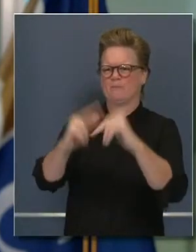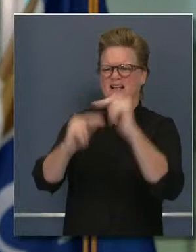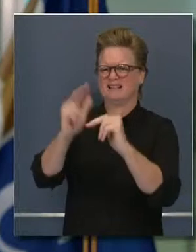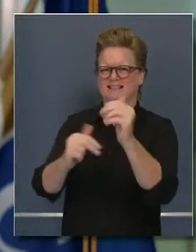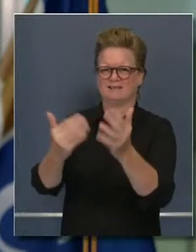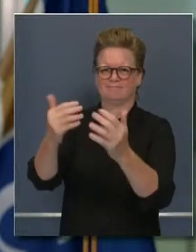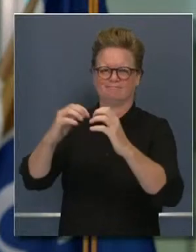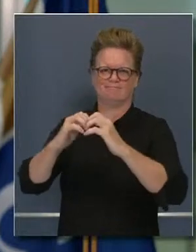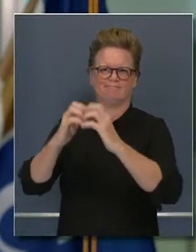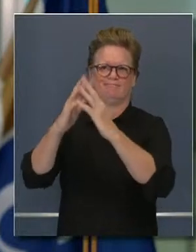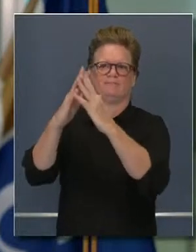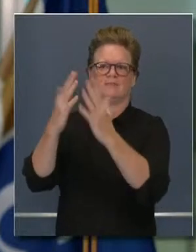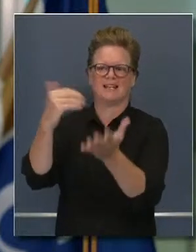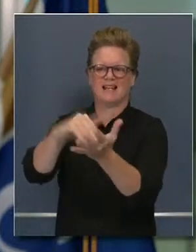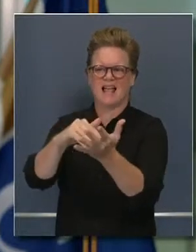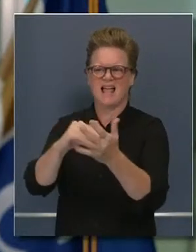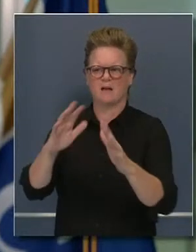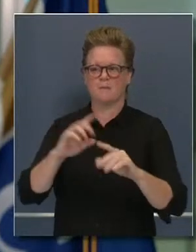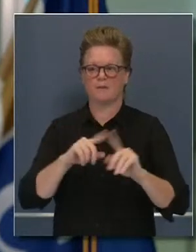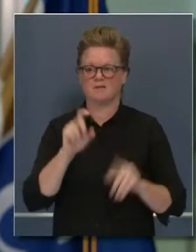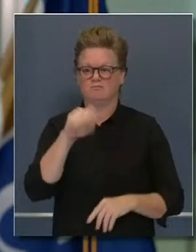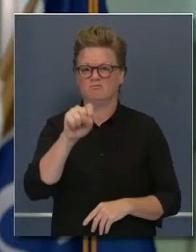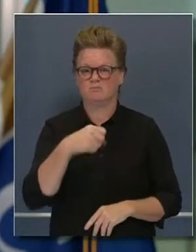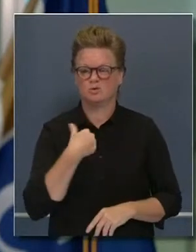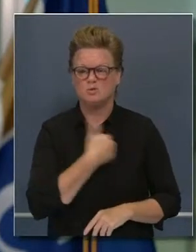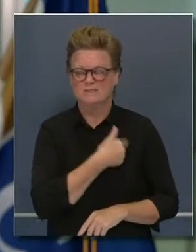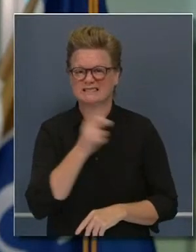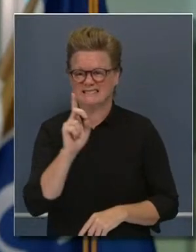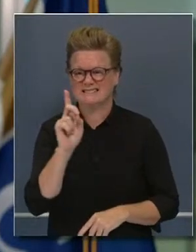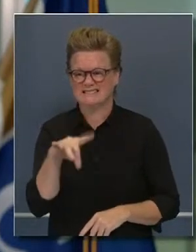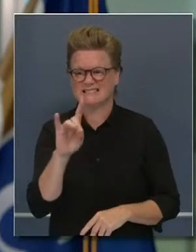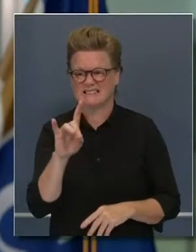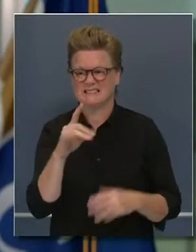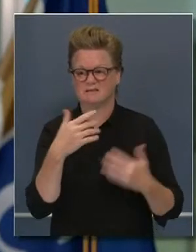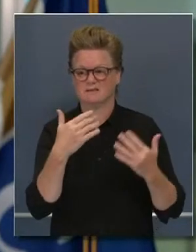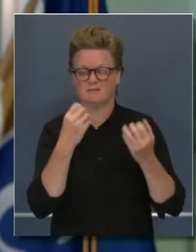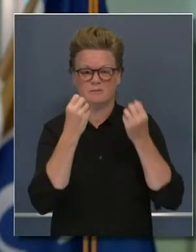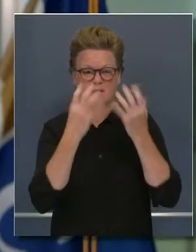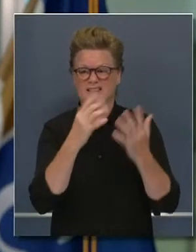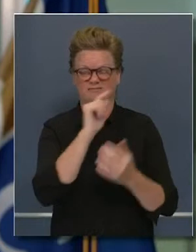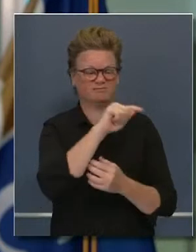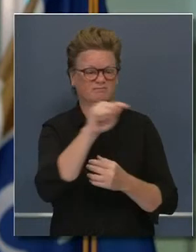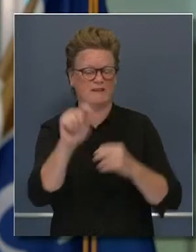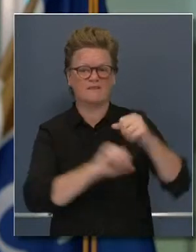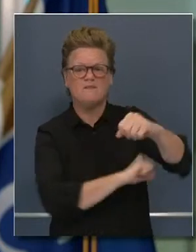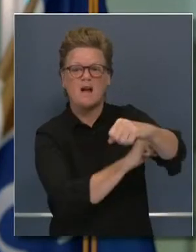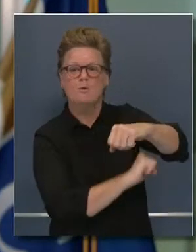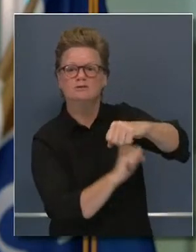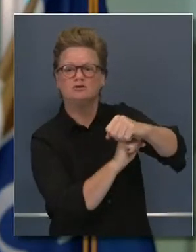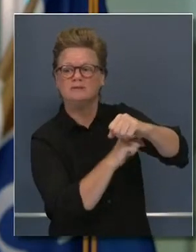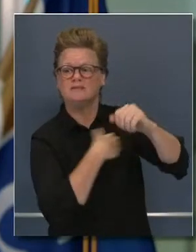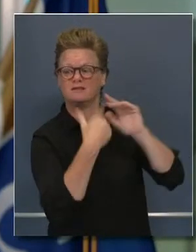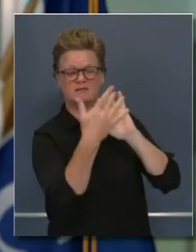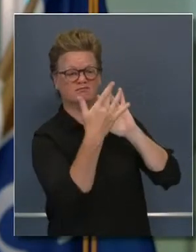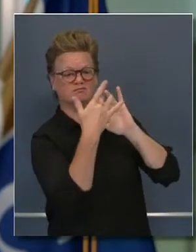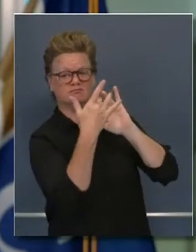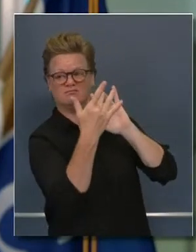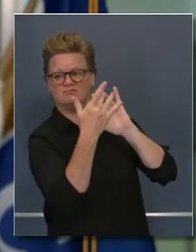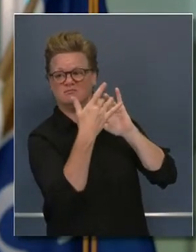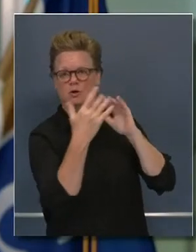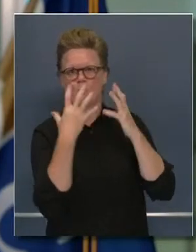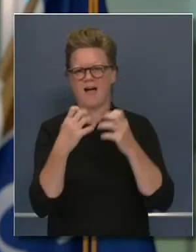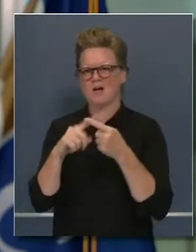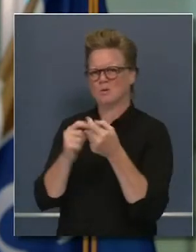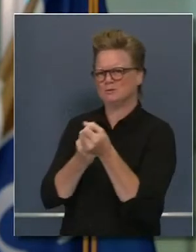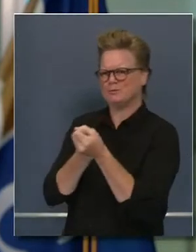an outpouring of philanthropic inquiry and commitments of support to help rebuild those